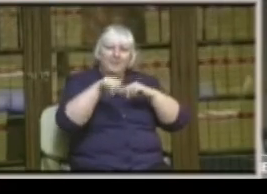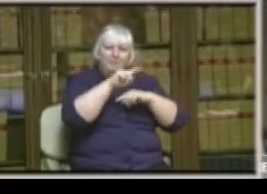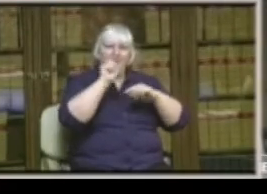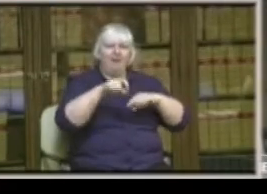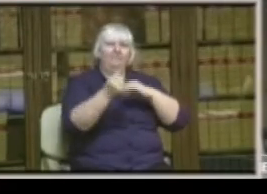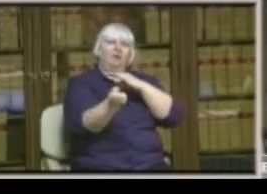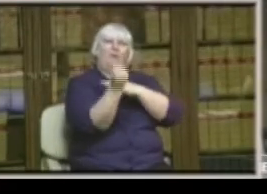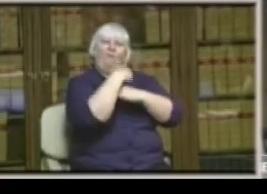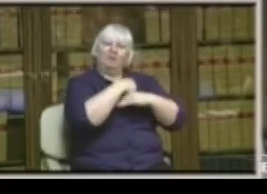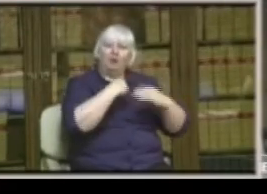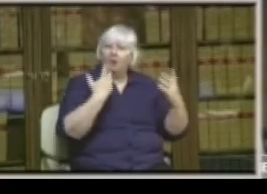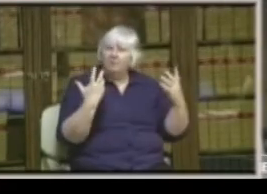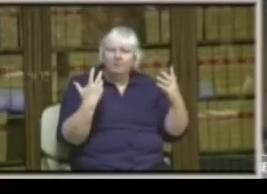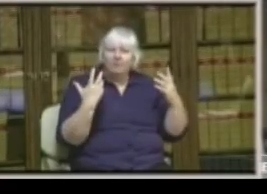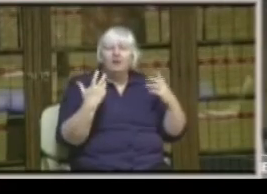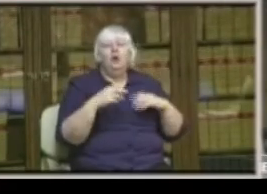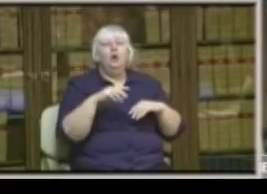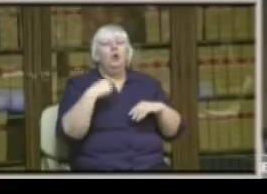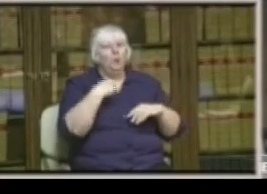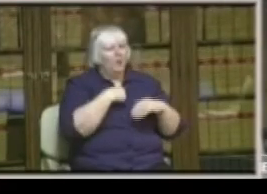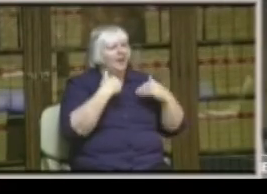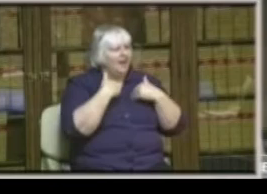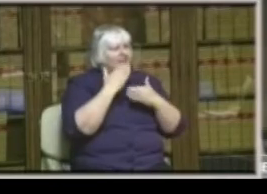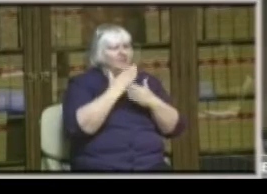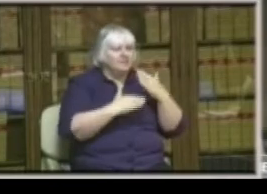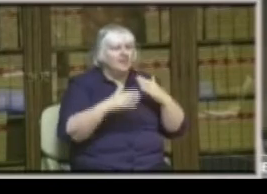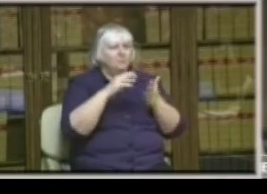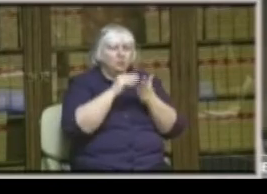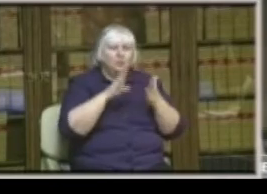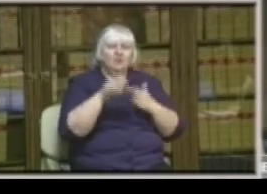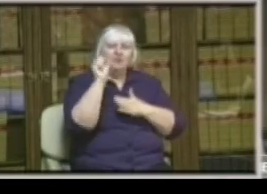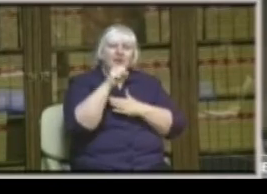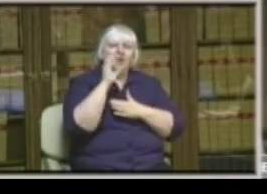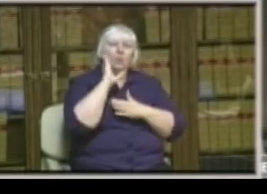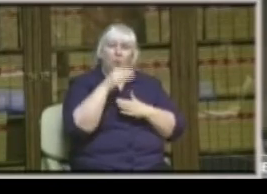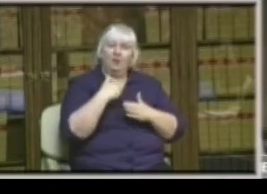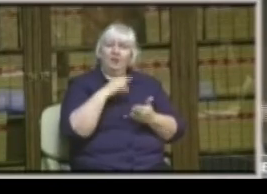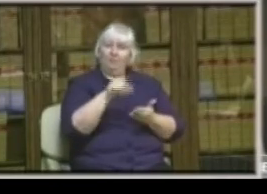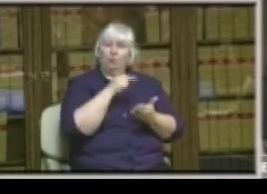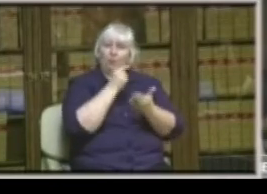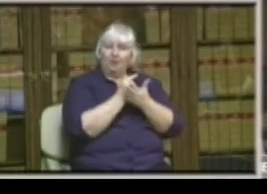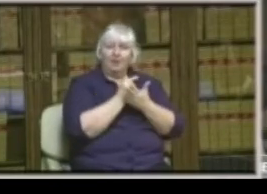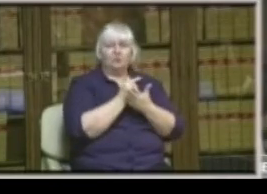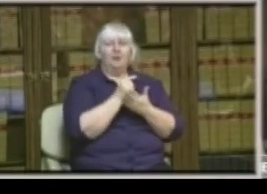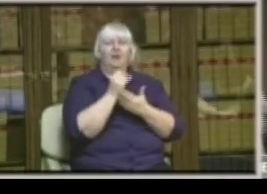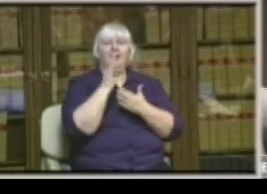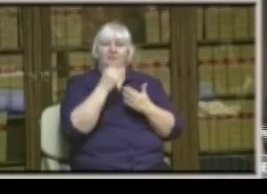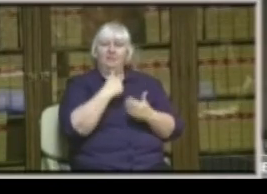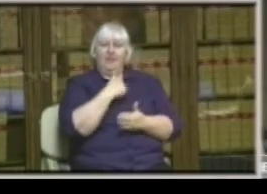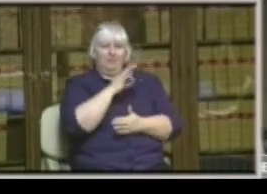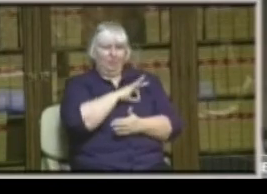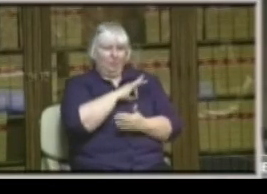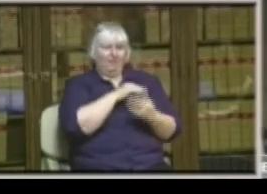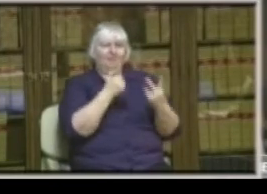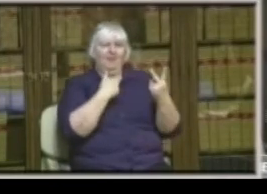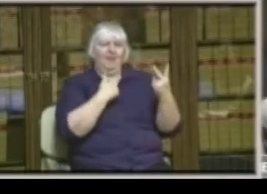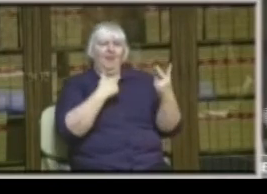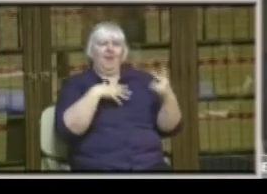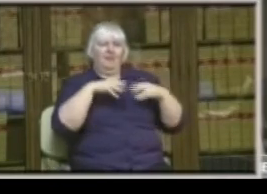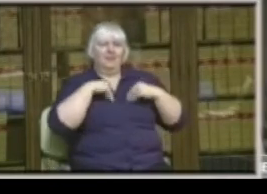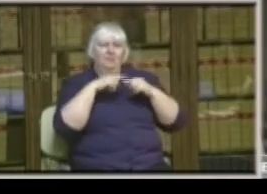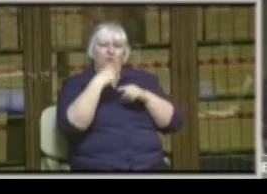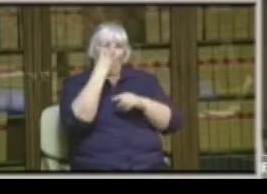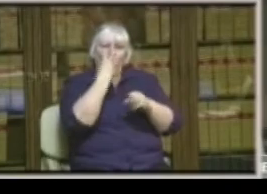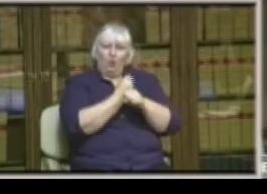we actually do have some kids who would have graduated, they had the credits, they had acceptance to